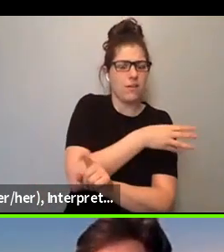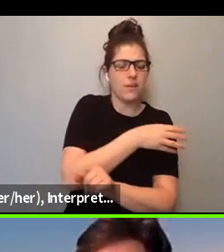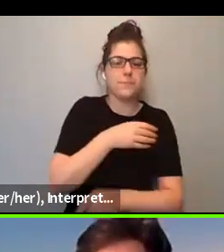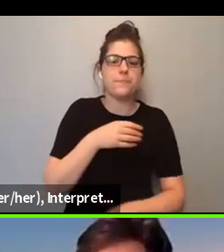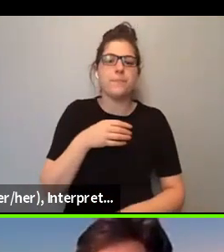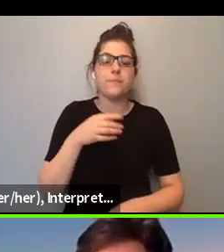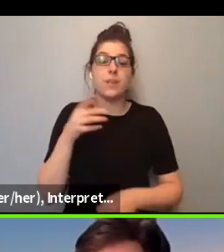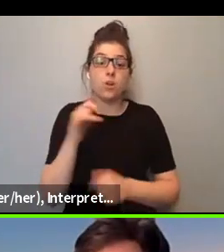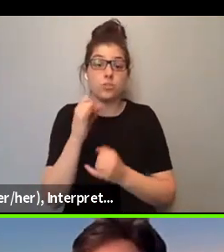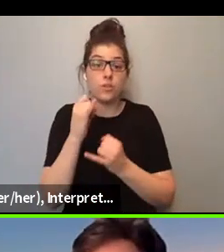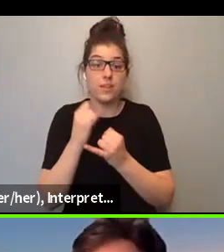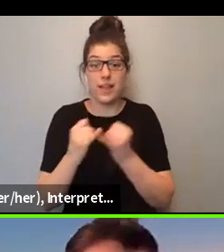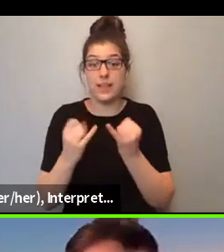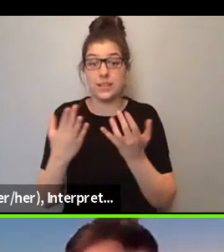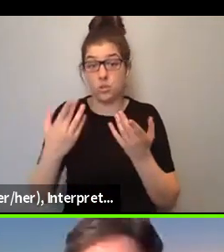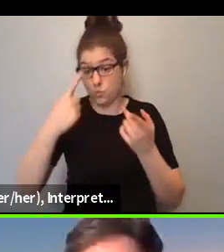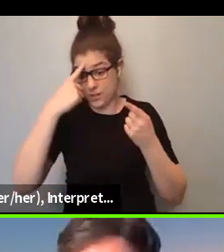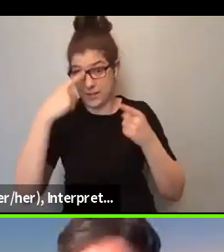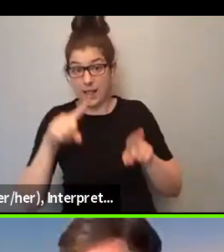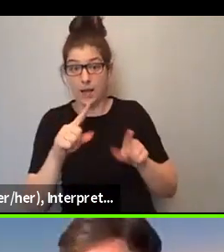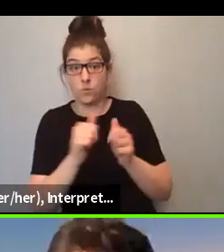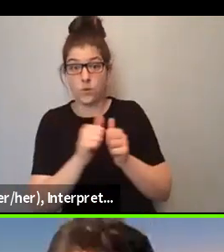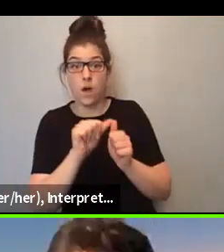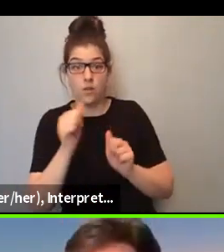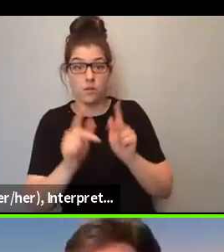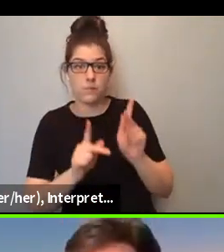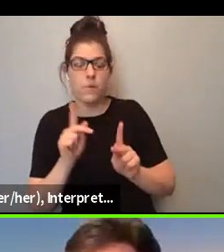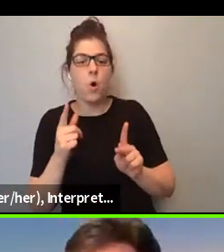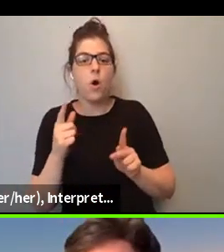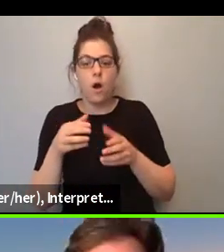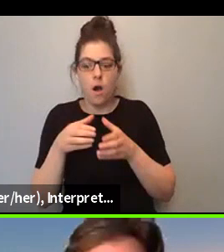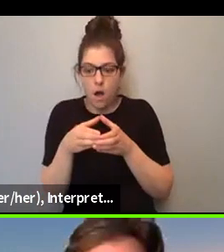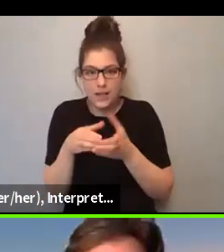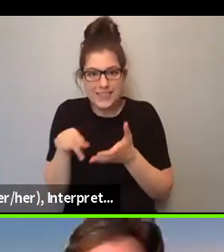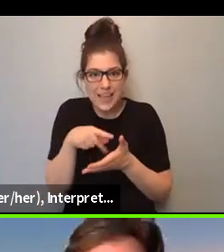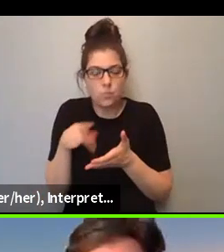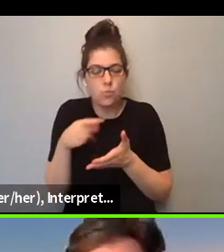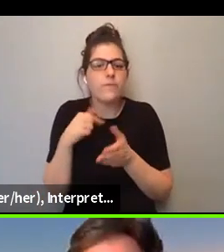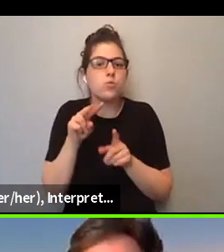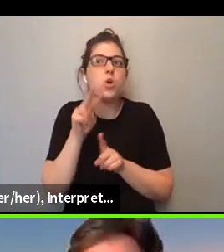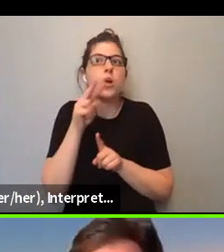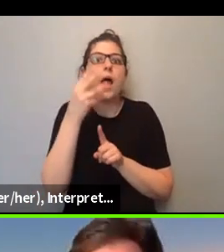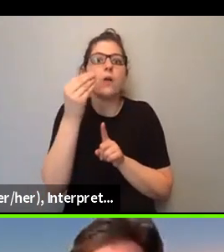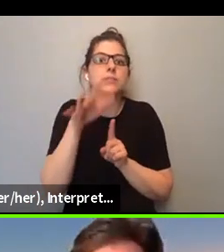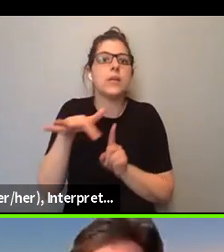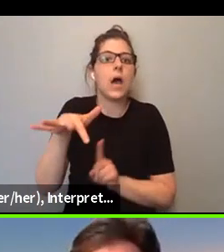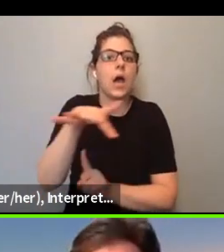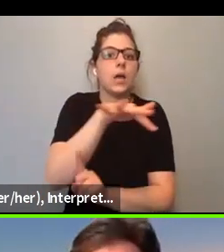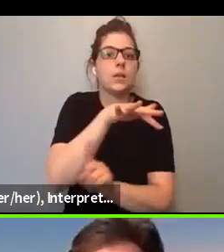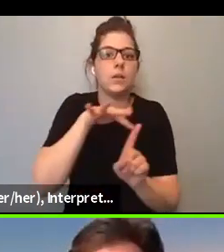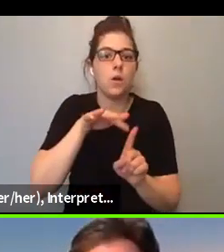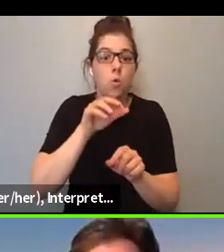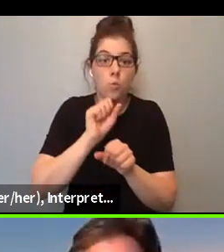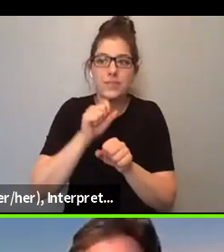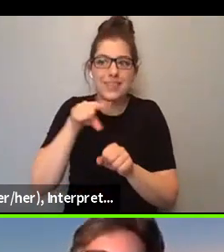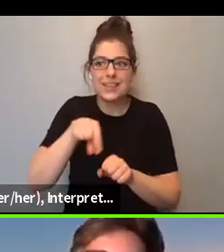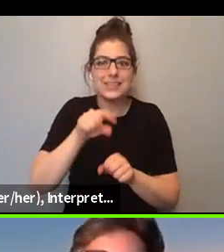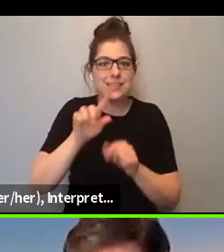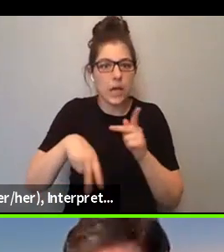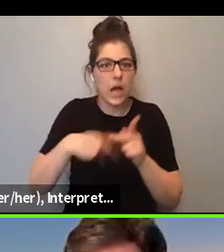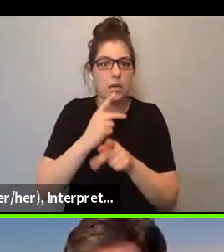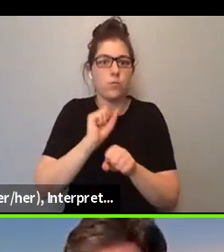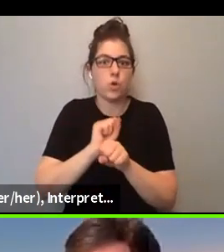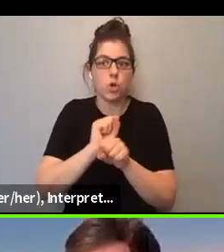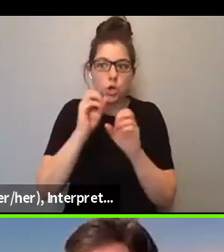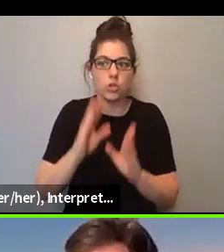can we align ourselves with others, we have to look outside the field and we have to see that these labor movements have existed across